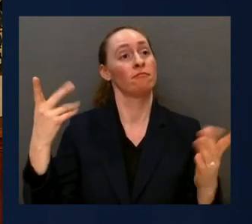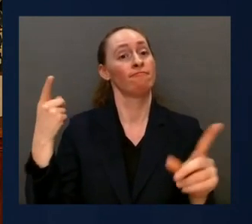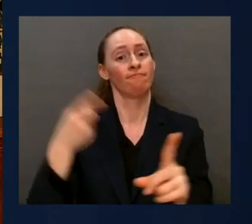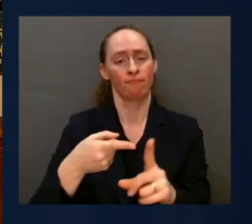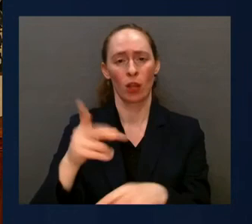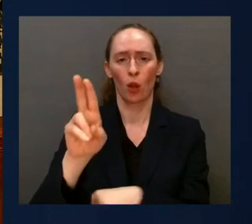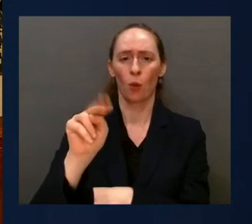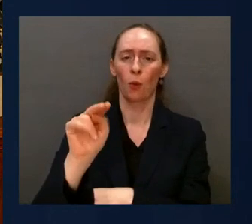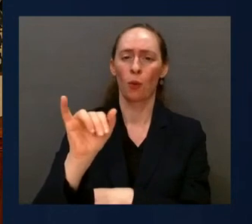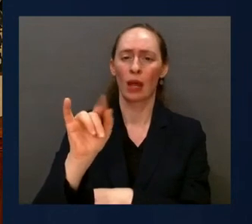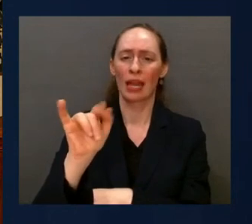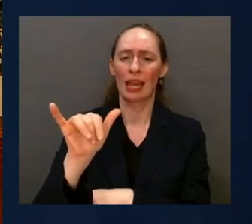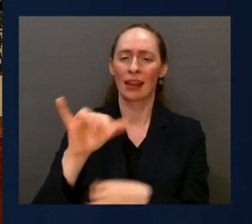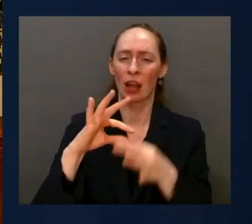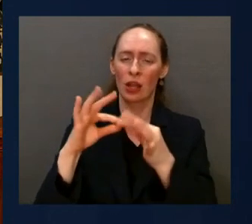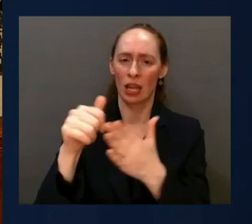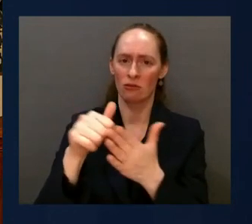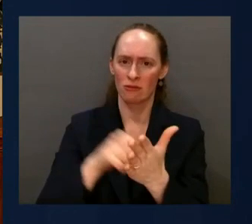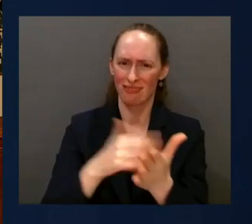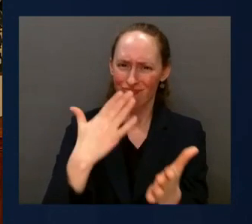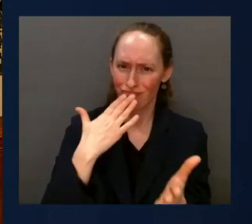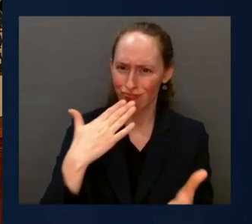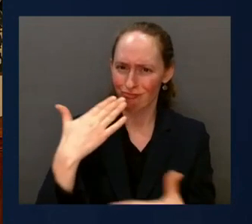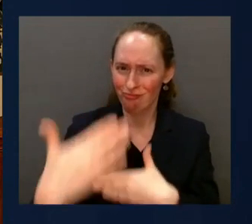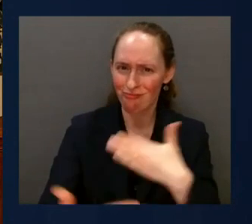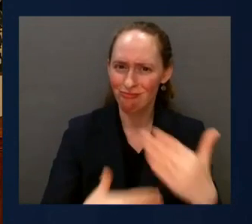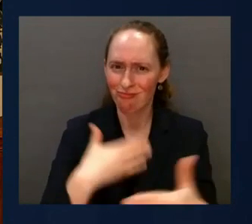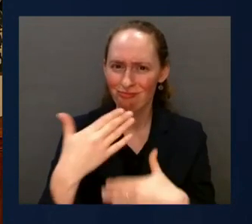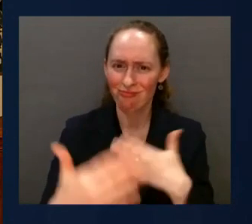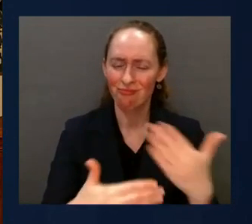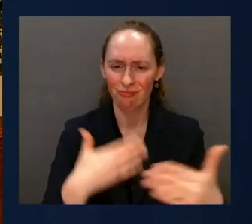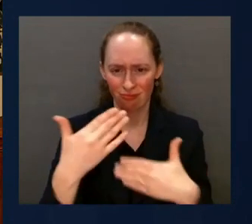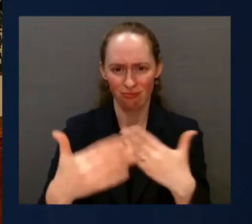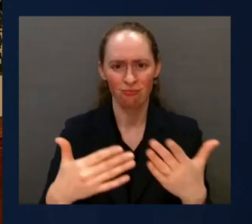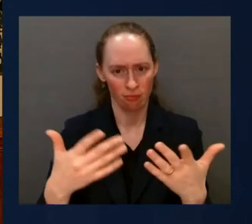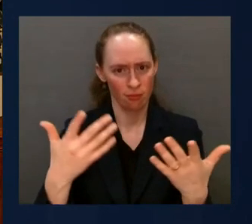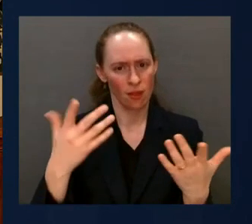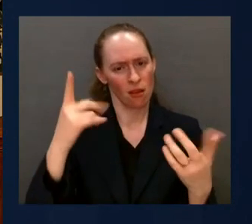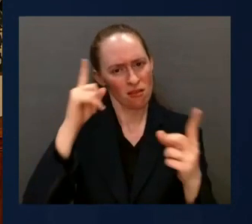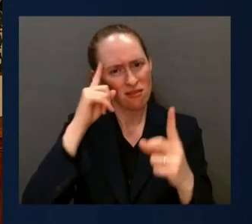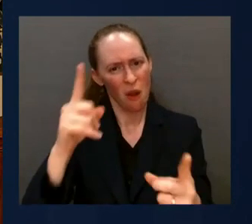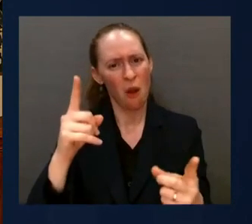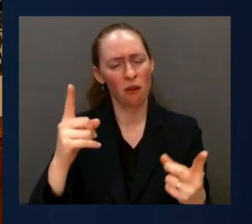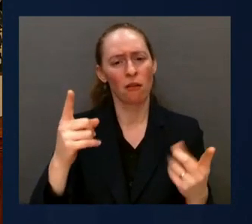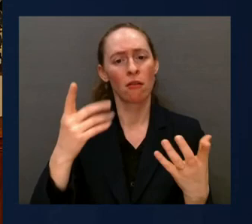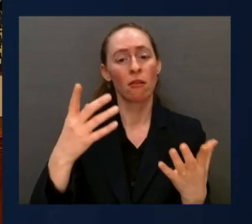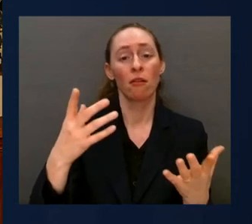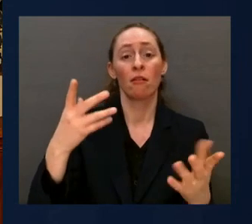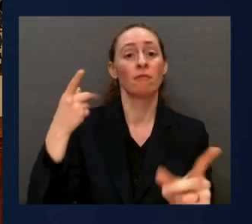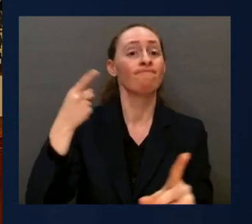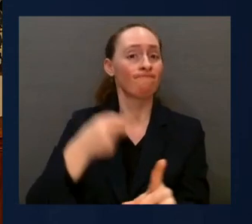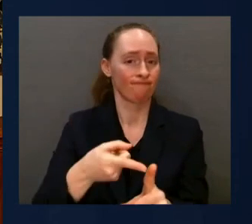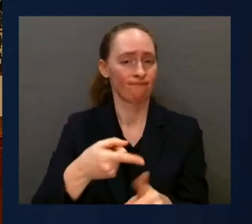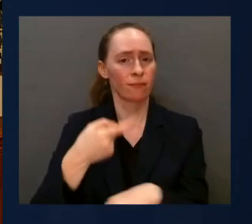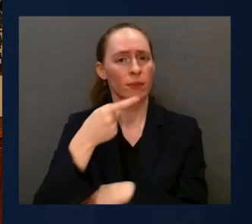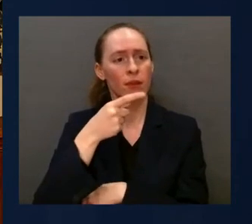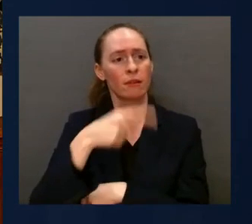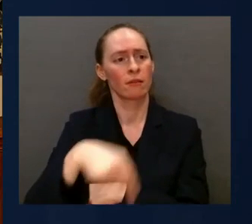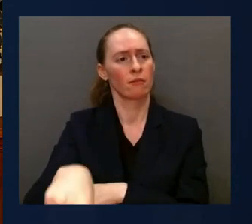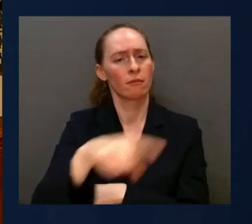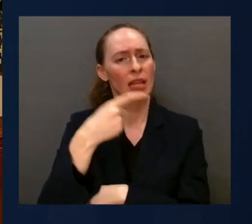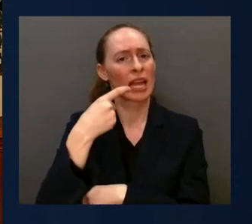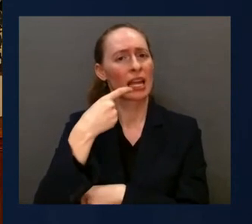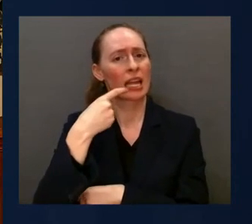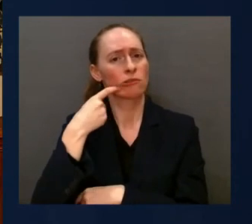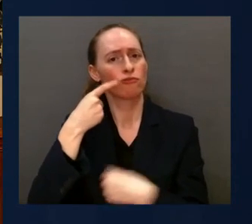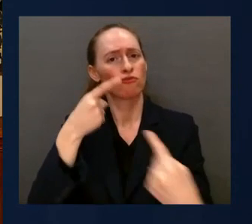doctors to prescribe effective treatments for opioid addiction. We passed the gun safety law making historic investments in mental